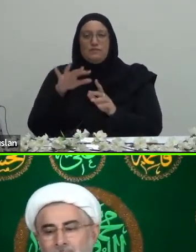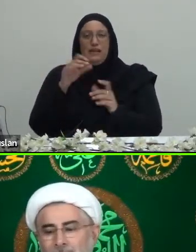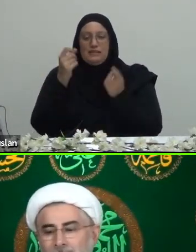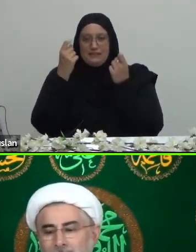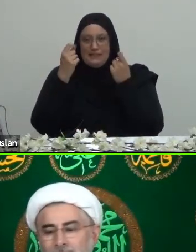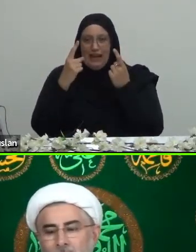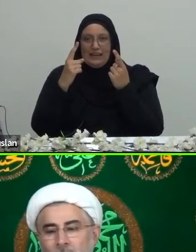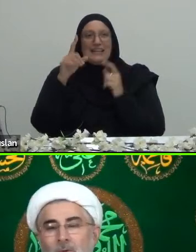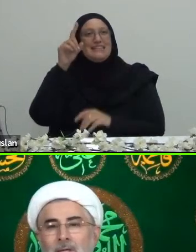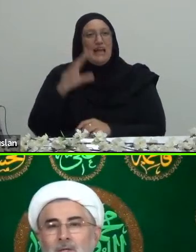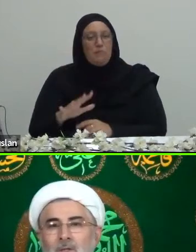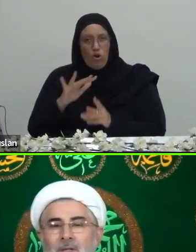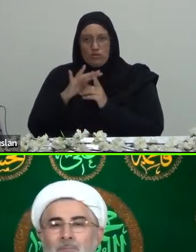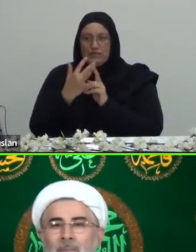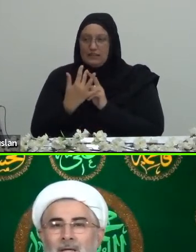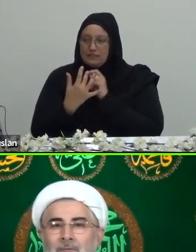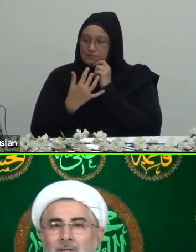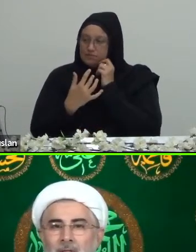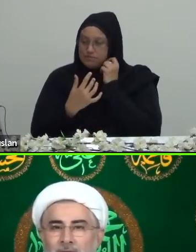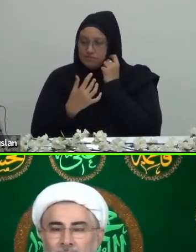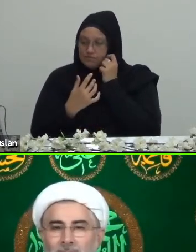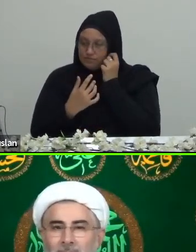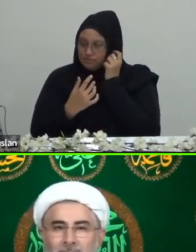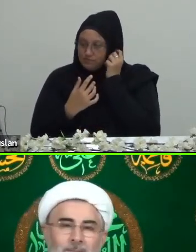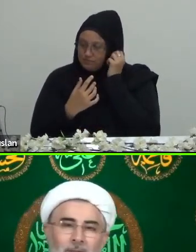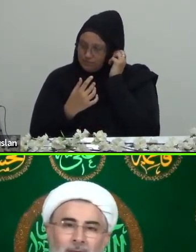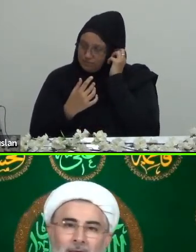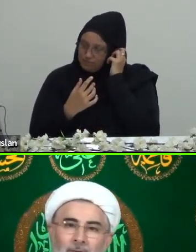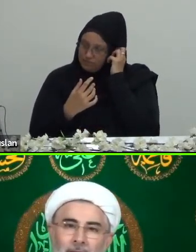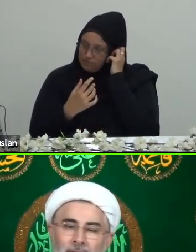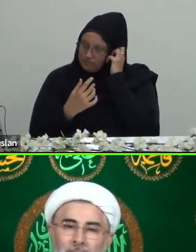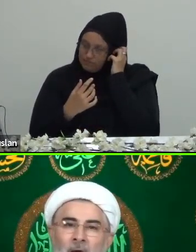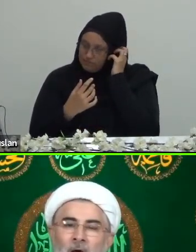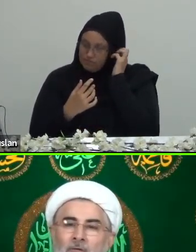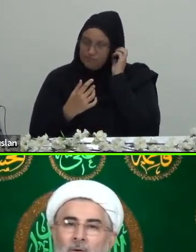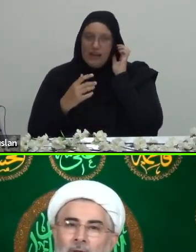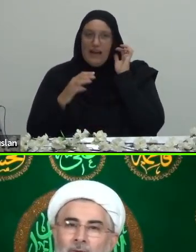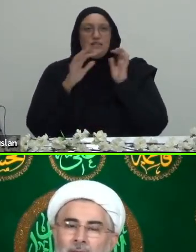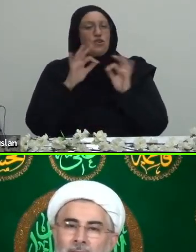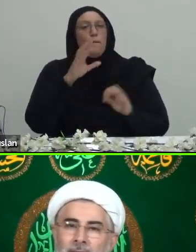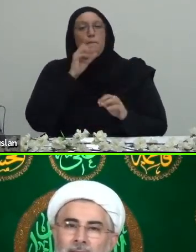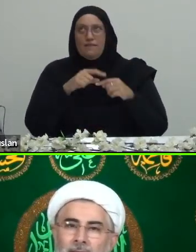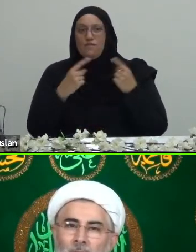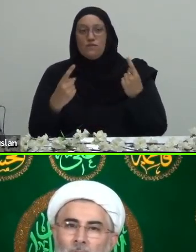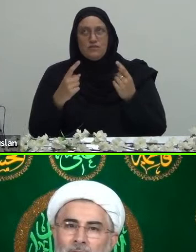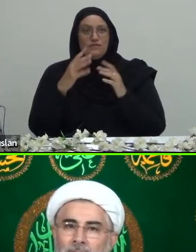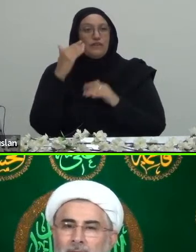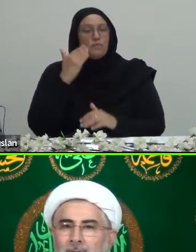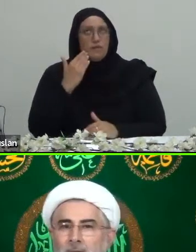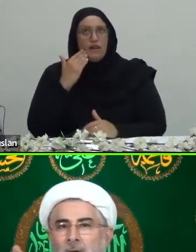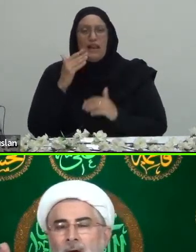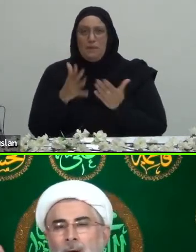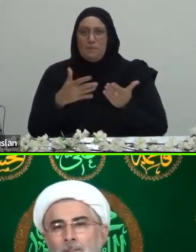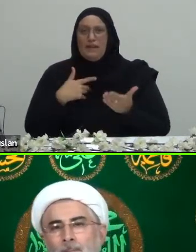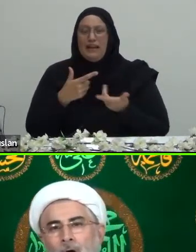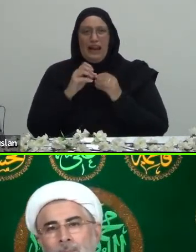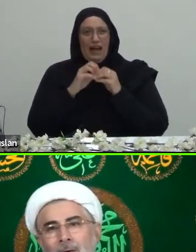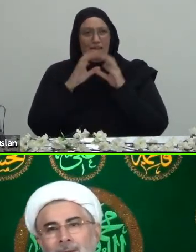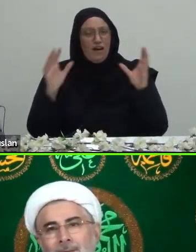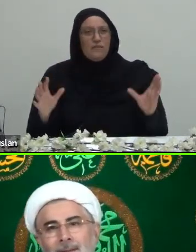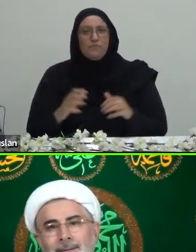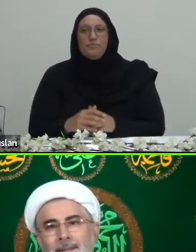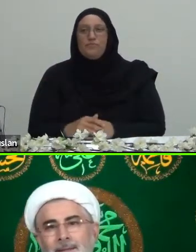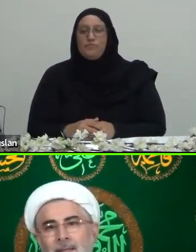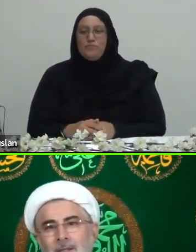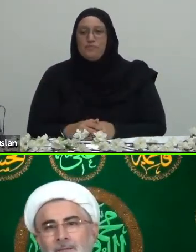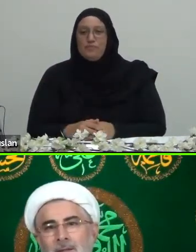Islamic context, first of all, it's not a male versus female. Let me clarify this, for the reason that in the law of inheritance, mom